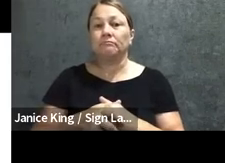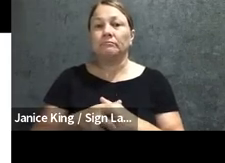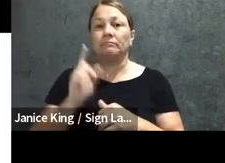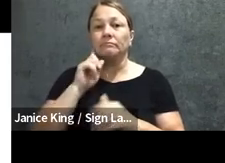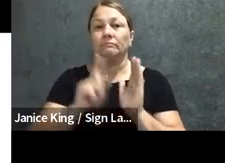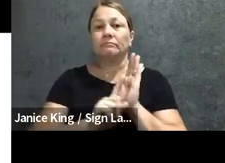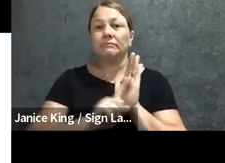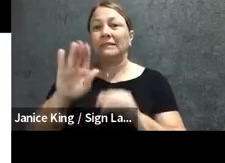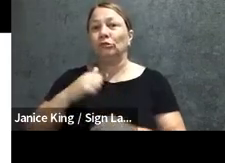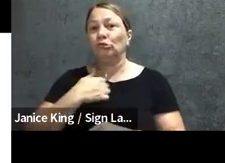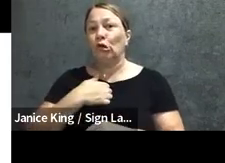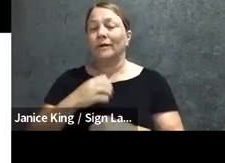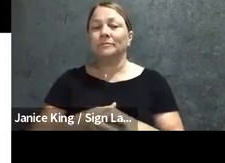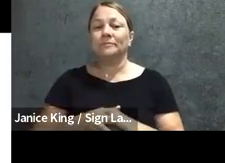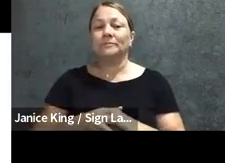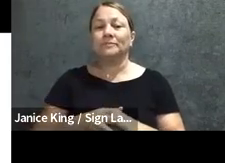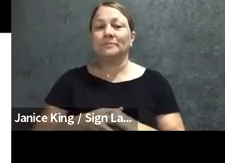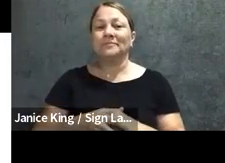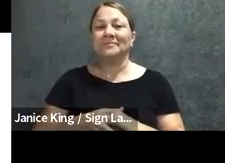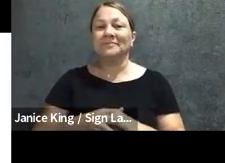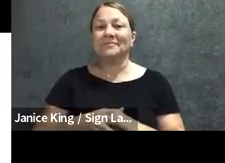Sorry about that.